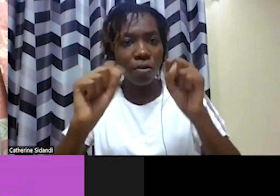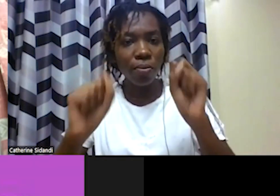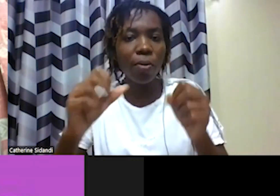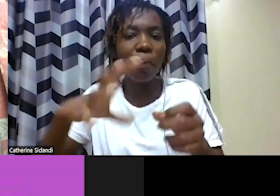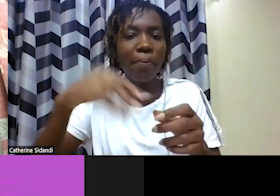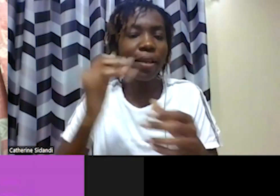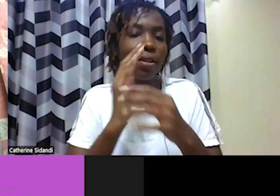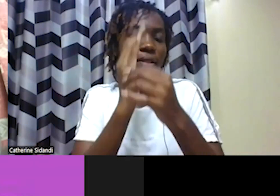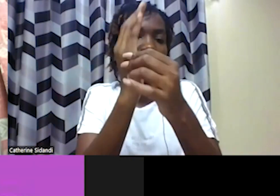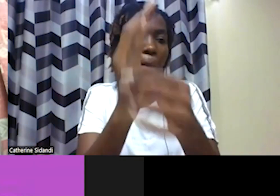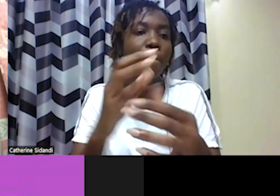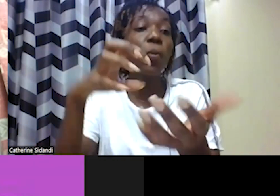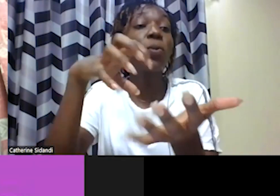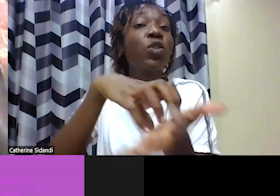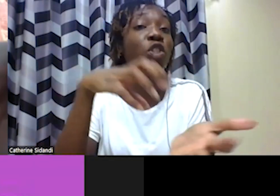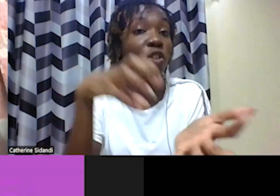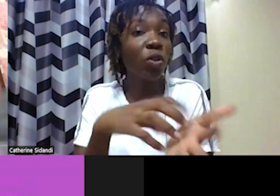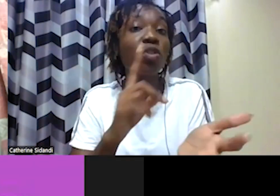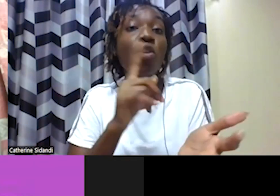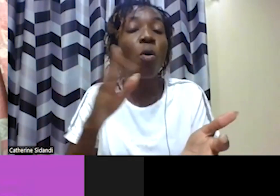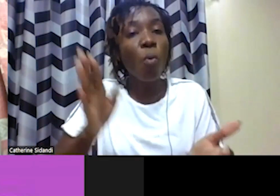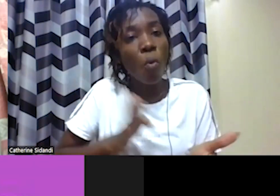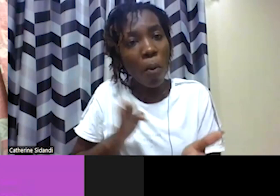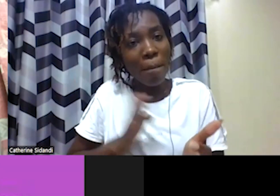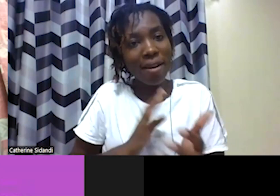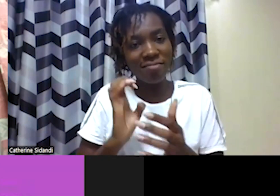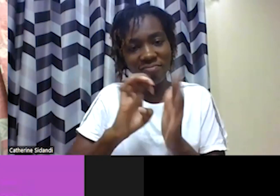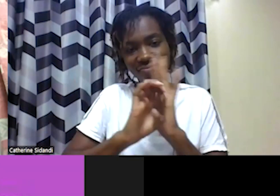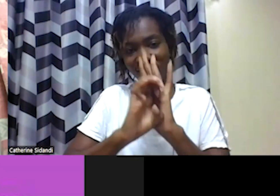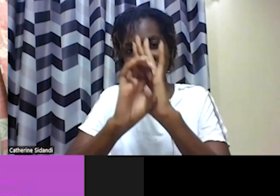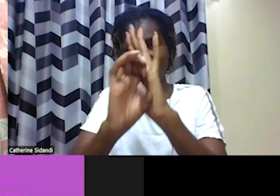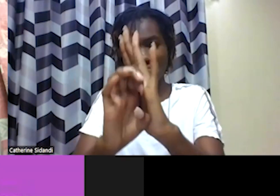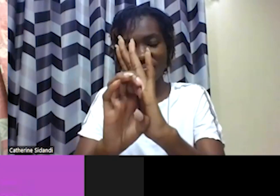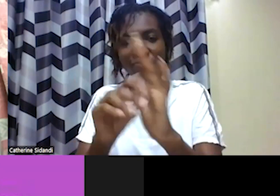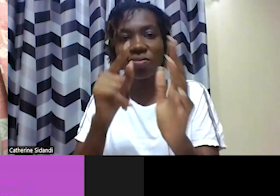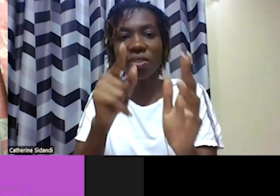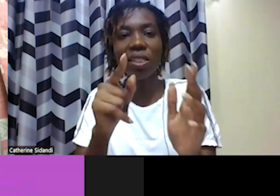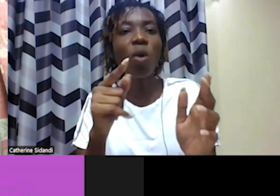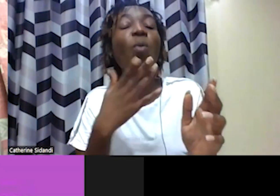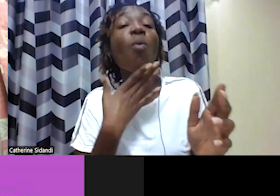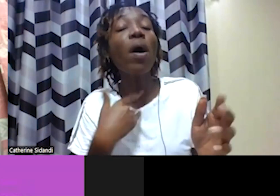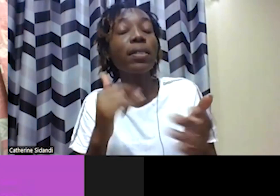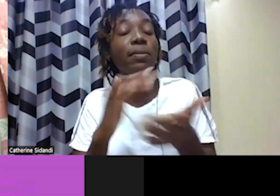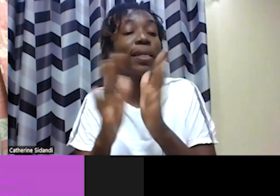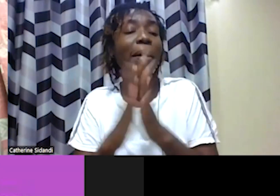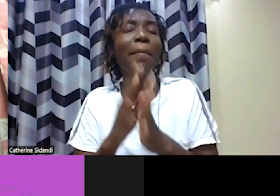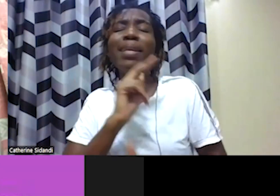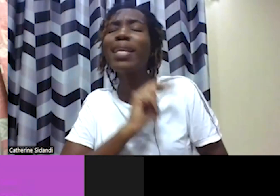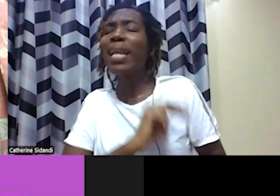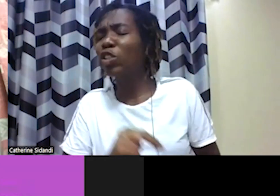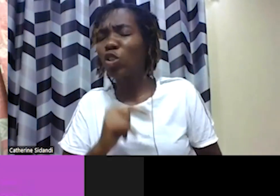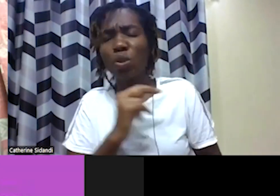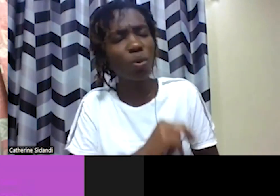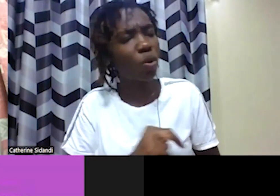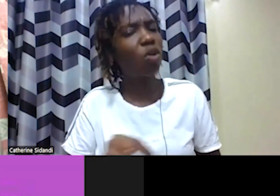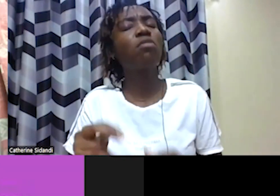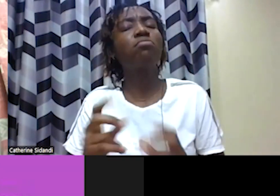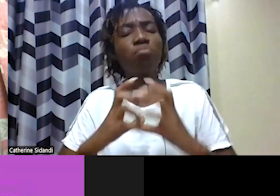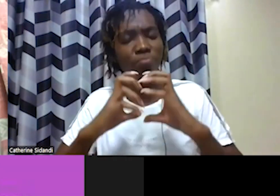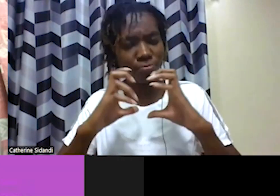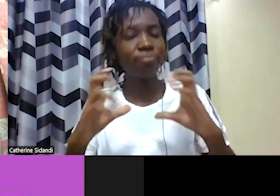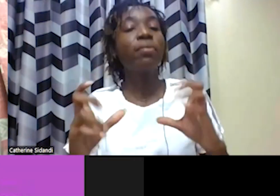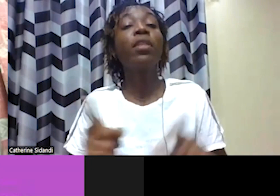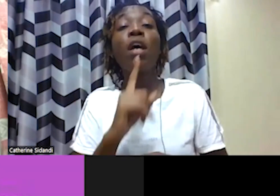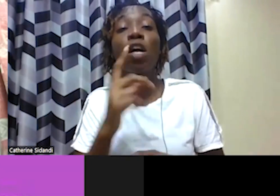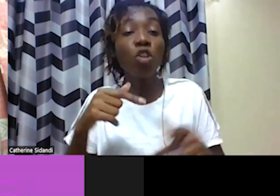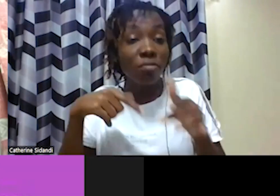leadership position. So a woman, for example, I just want to be as natural as possible. Let us enter a